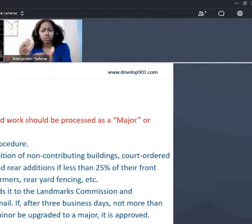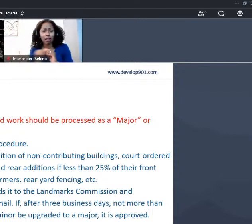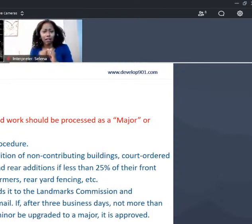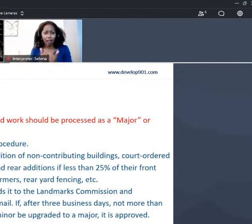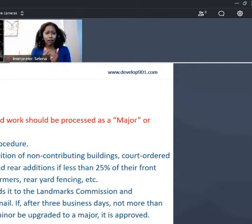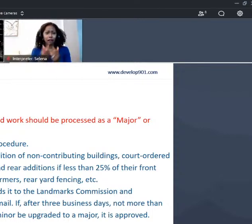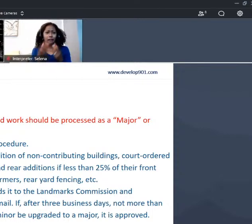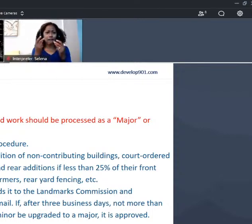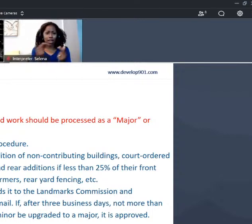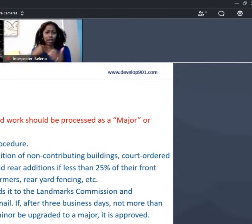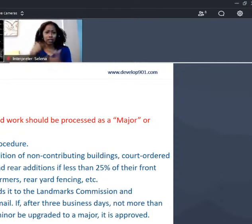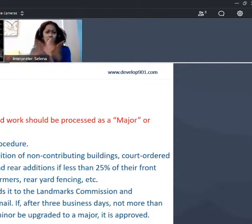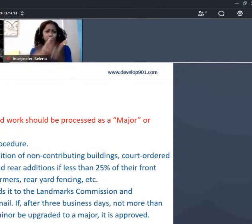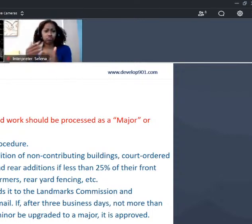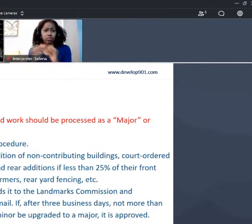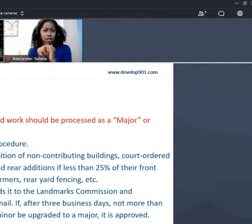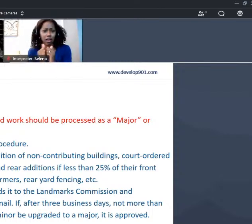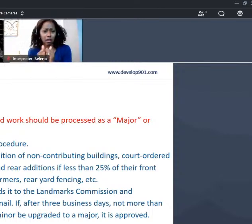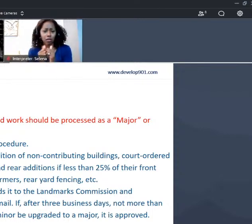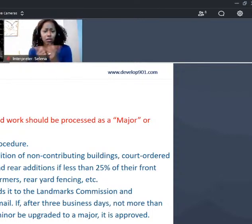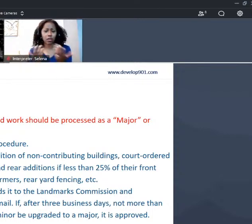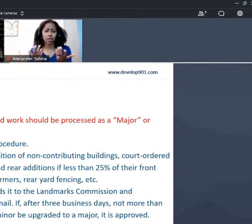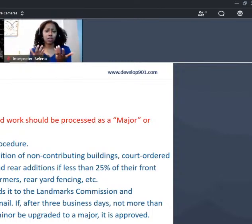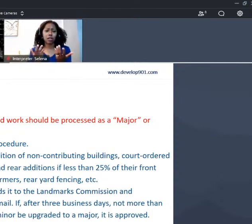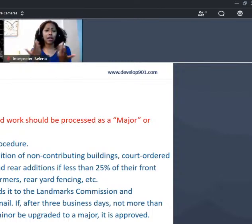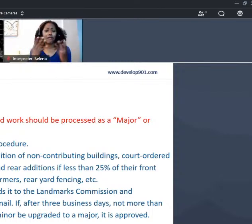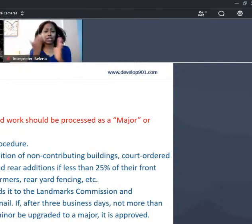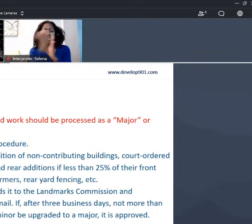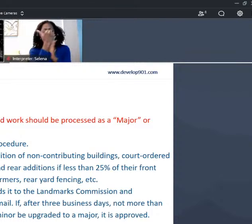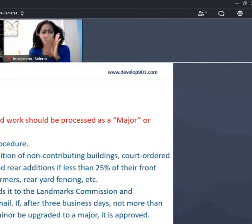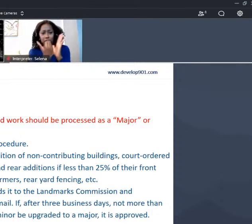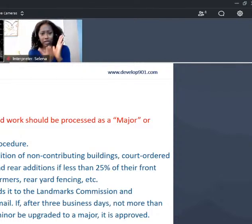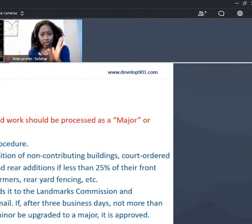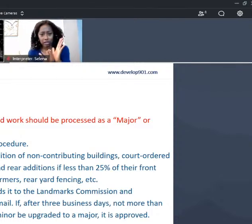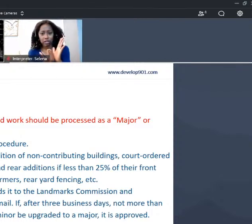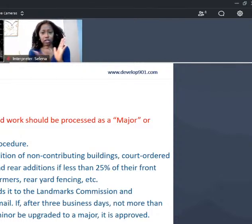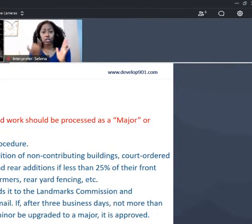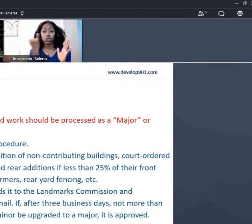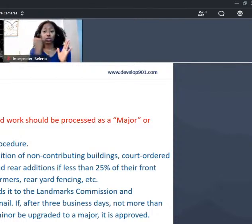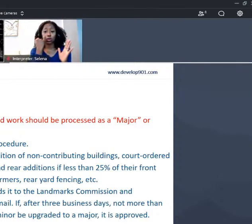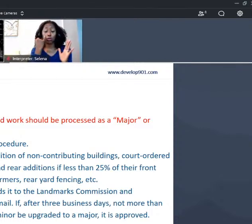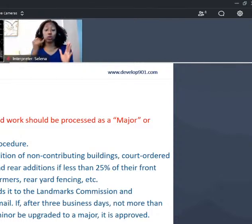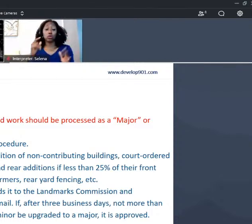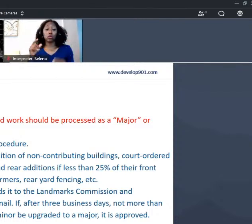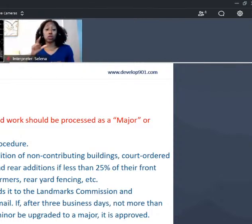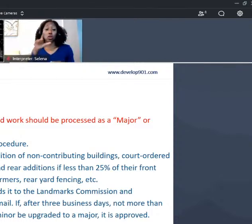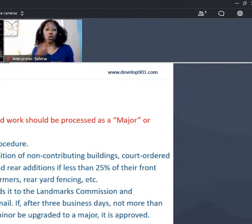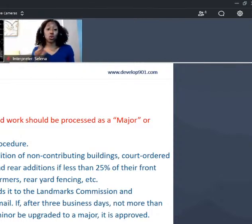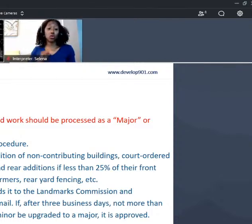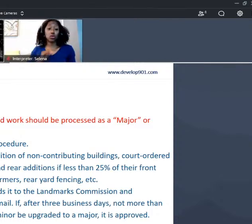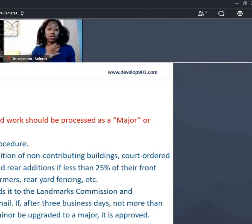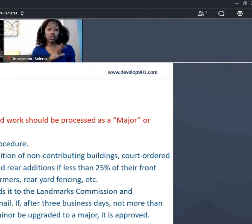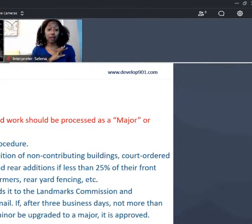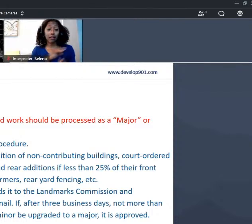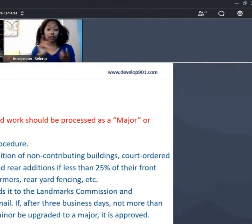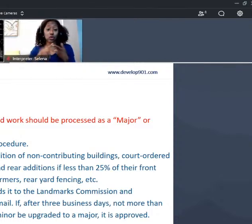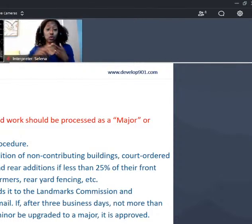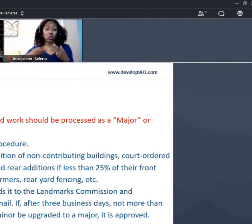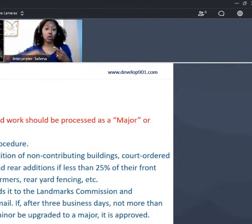This is the way we are trying to ameliorate our low staff to high parcel number,